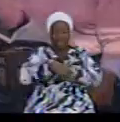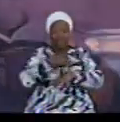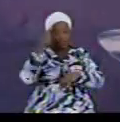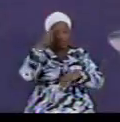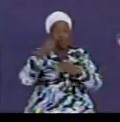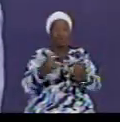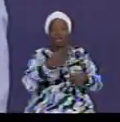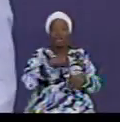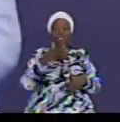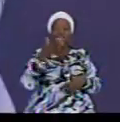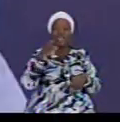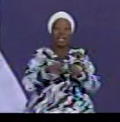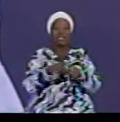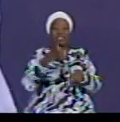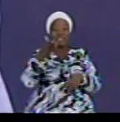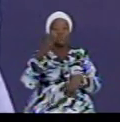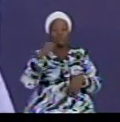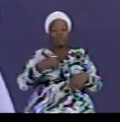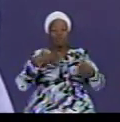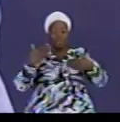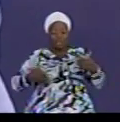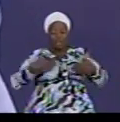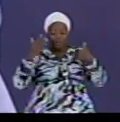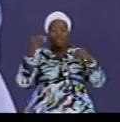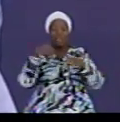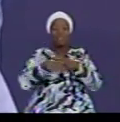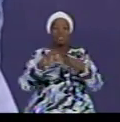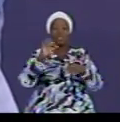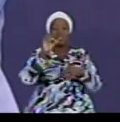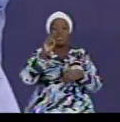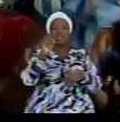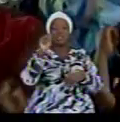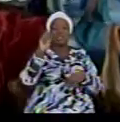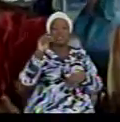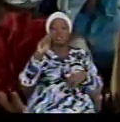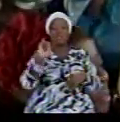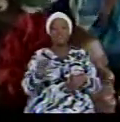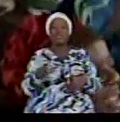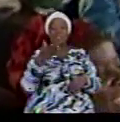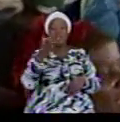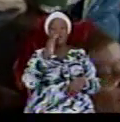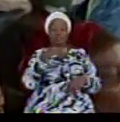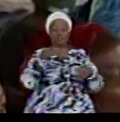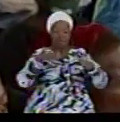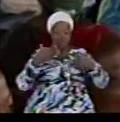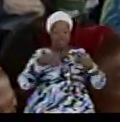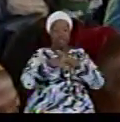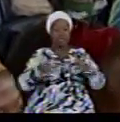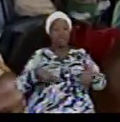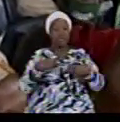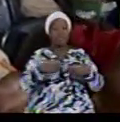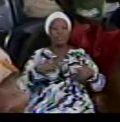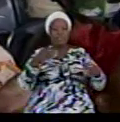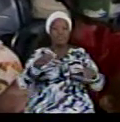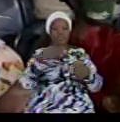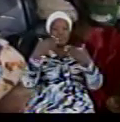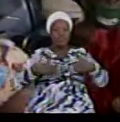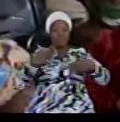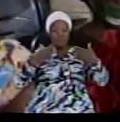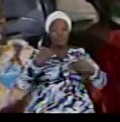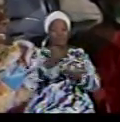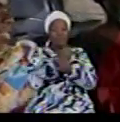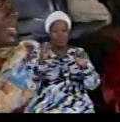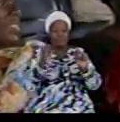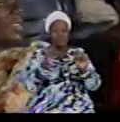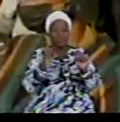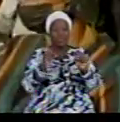was joy in Samaria, there's going to be joy in your life. Joy of salvation.